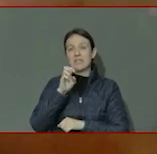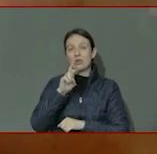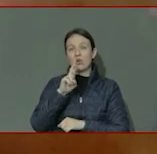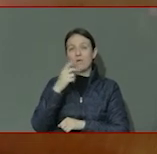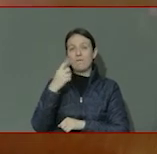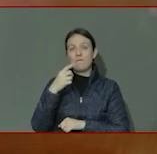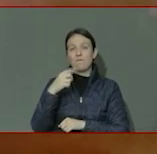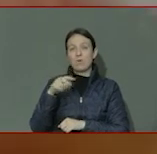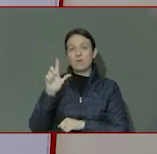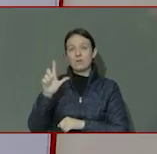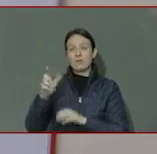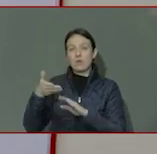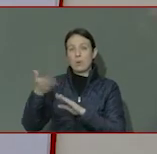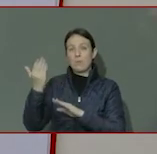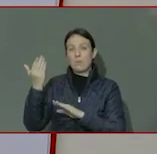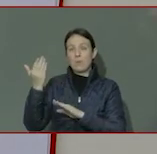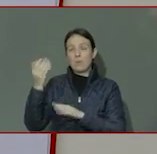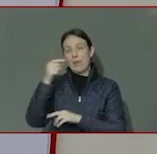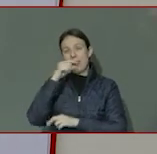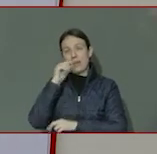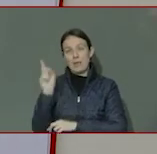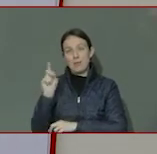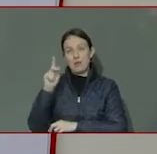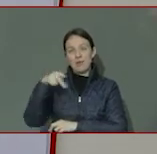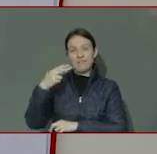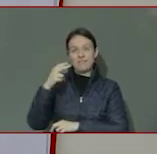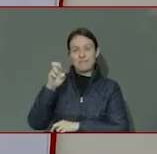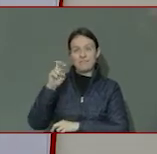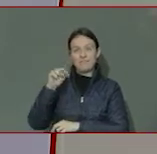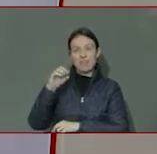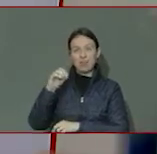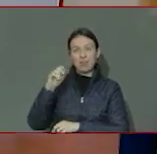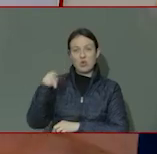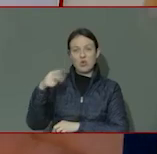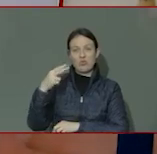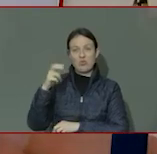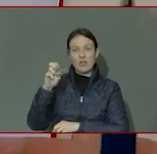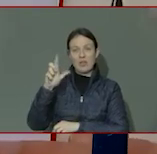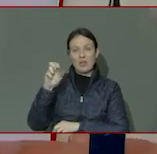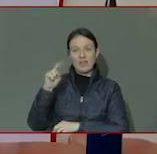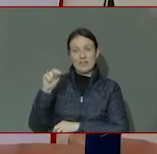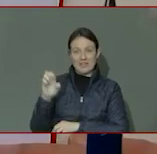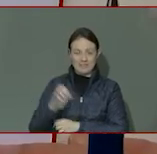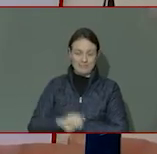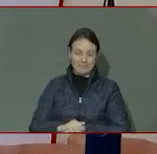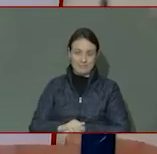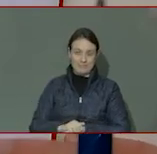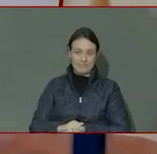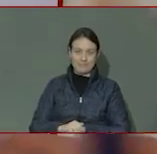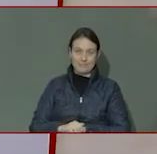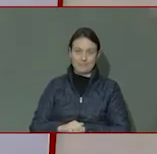7. And in this case, it's going to be phenolphthalein. Okay.